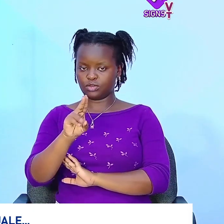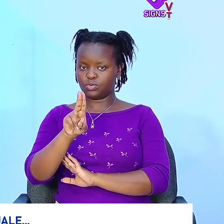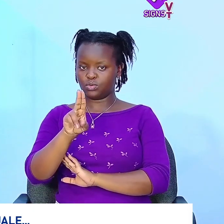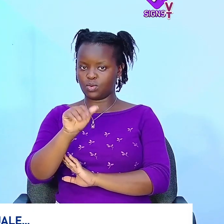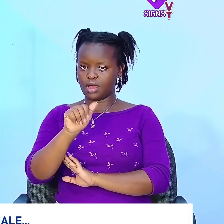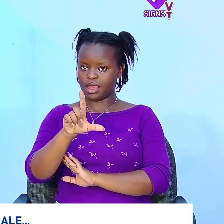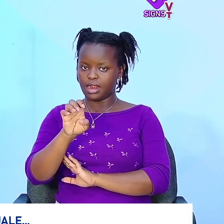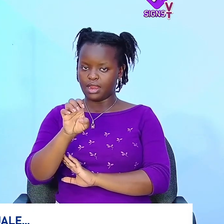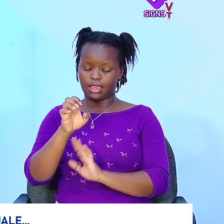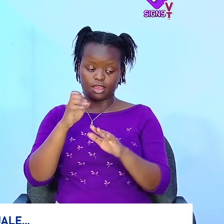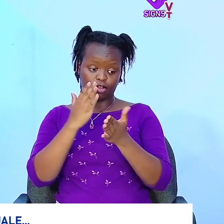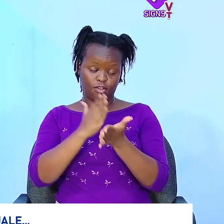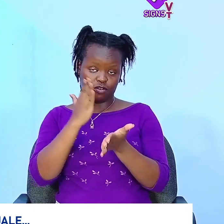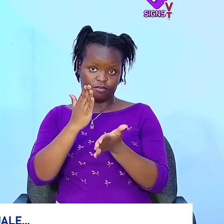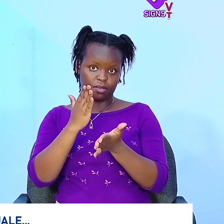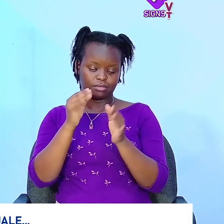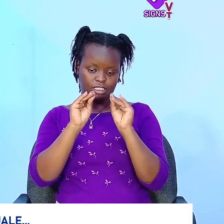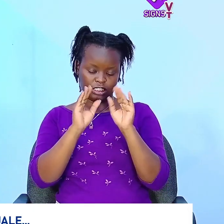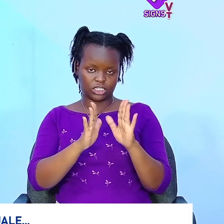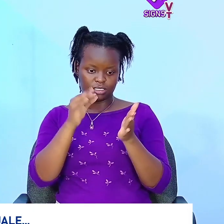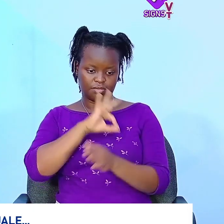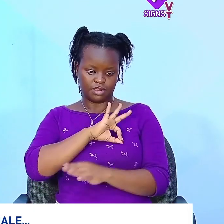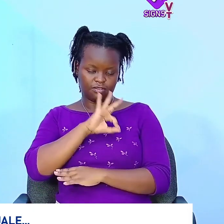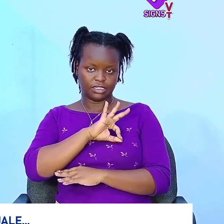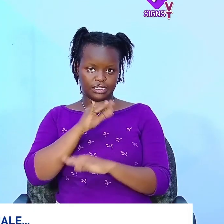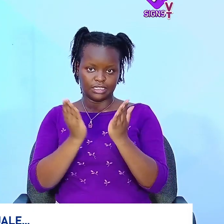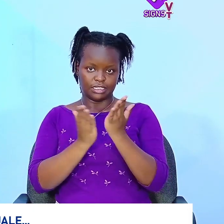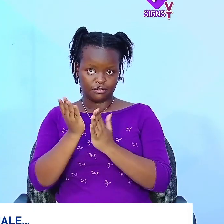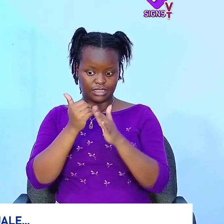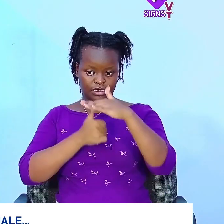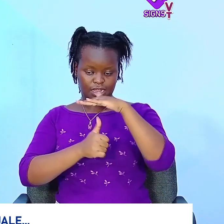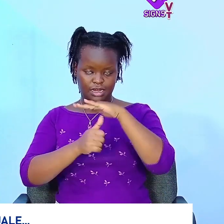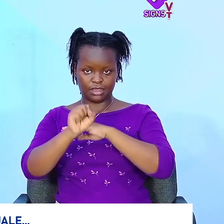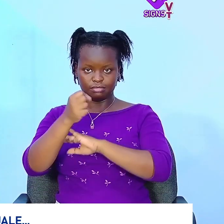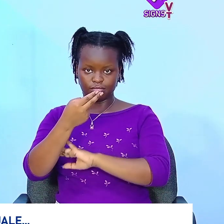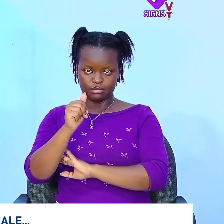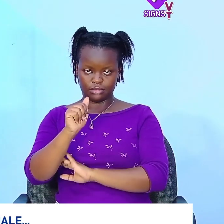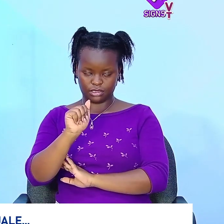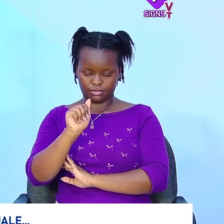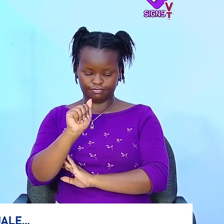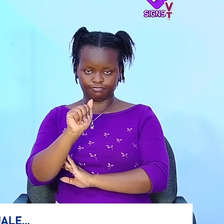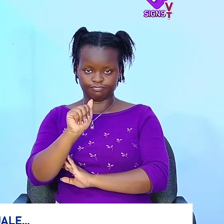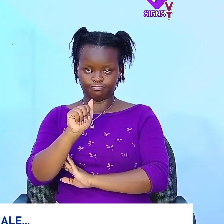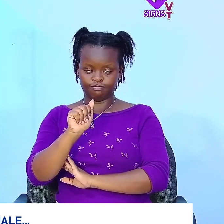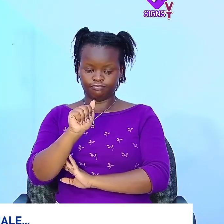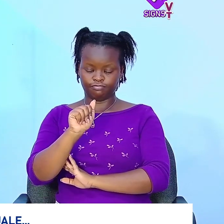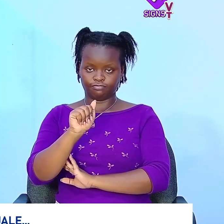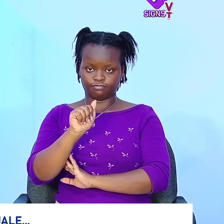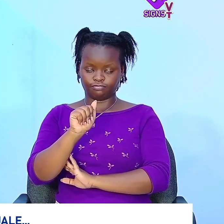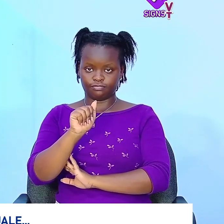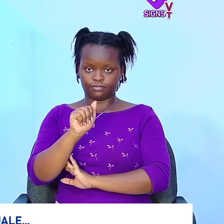that teachers are now benefiting from the services under the Social Health Authority, that is